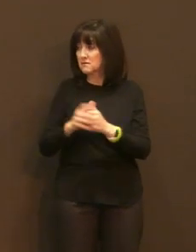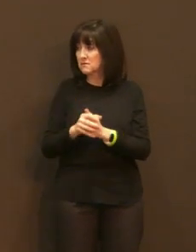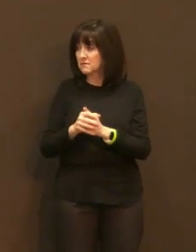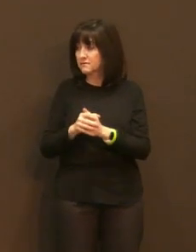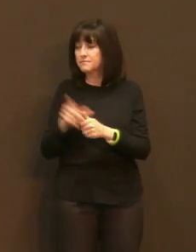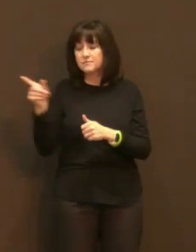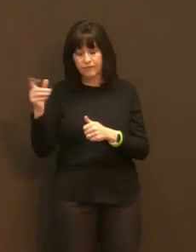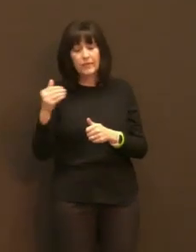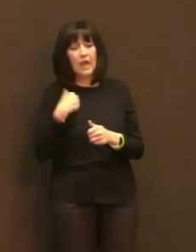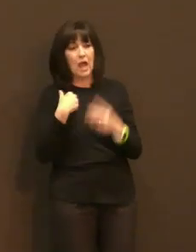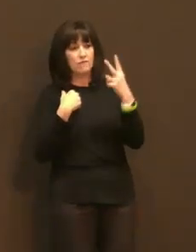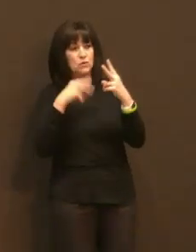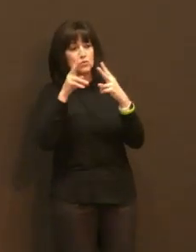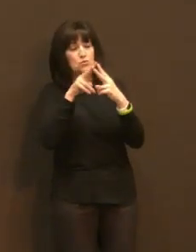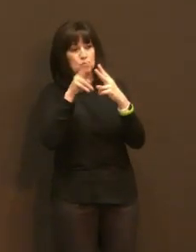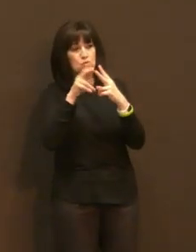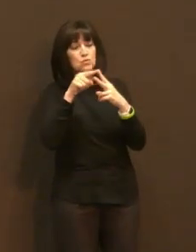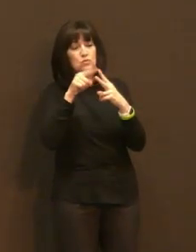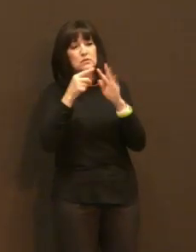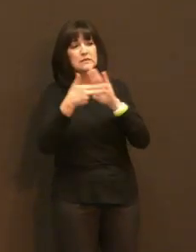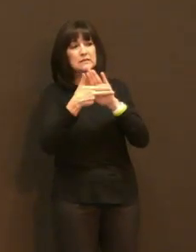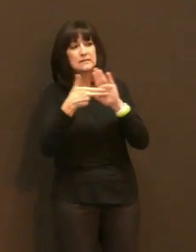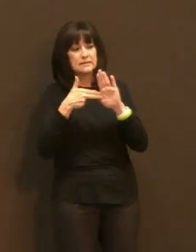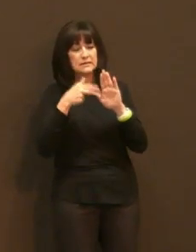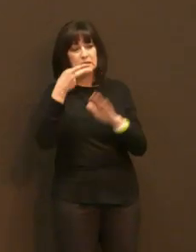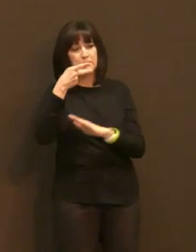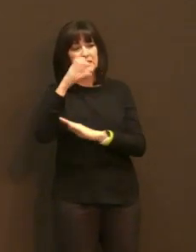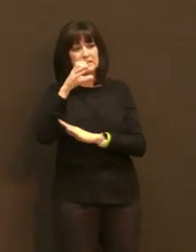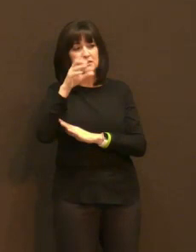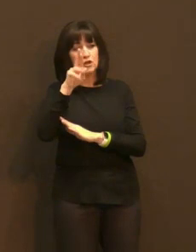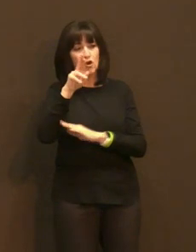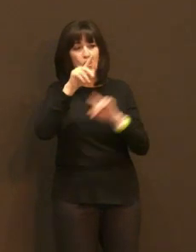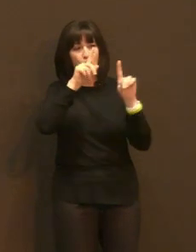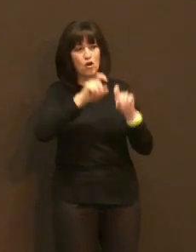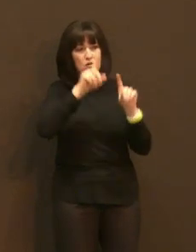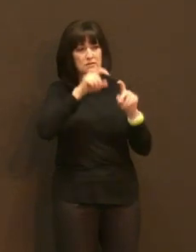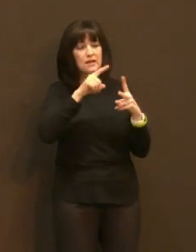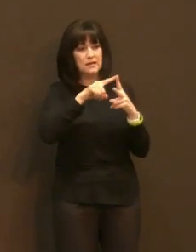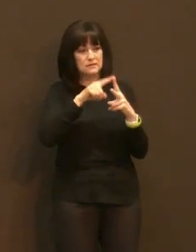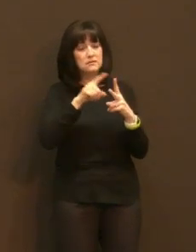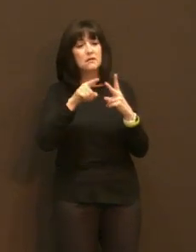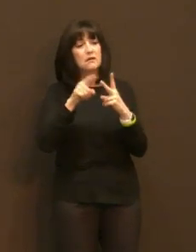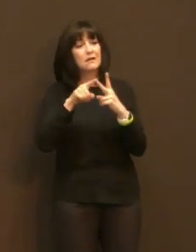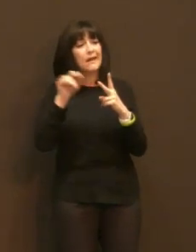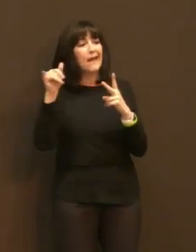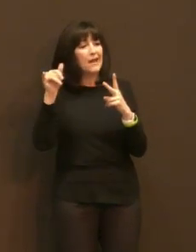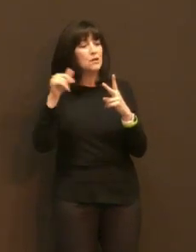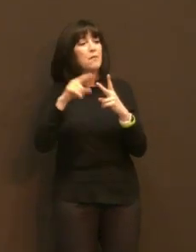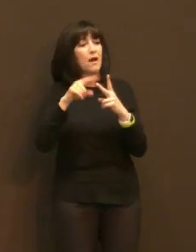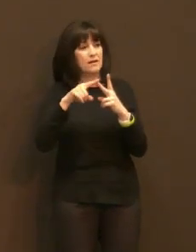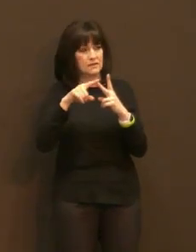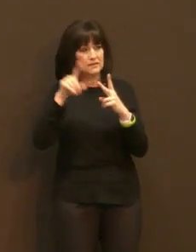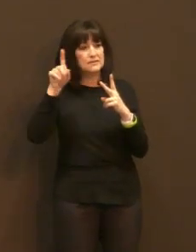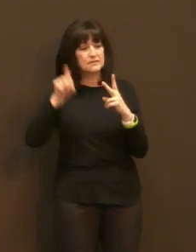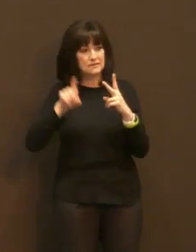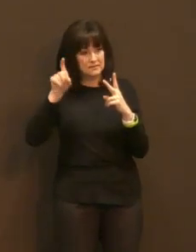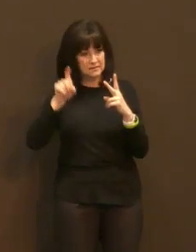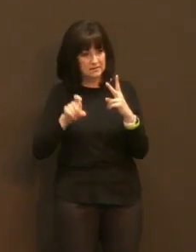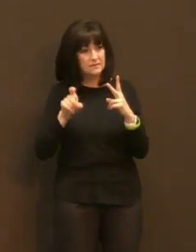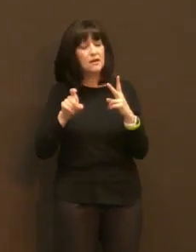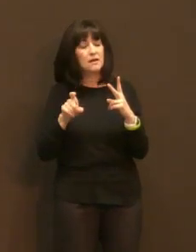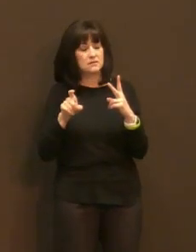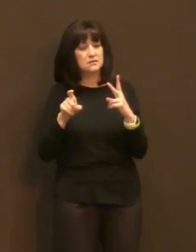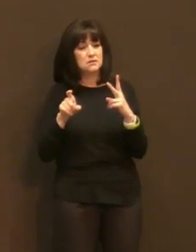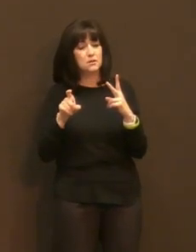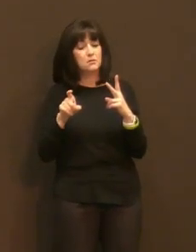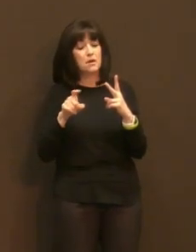two main tests. One is a diagnostic test or a PCR test, and then there's the antibody test, which can be used for diagnosis, but in many